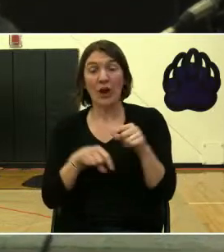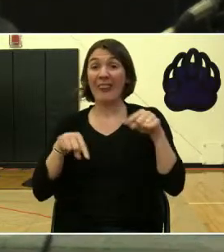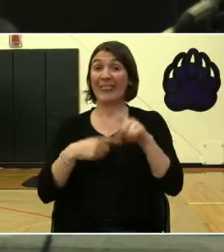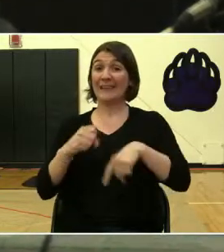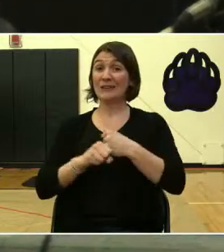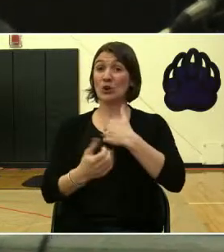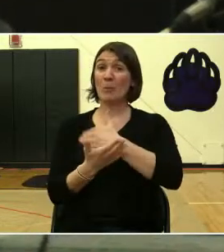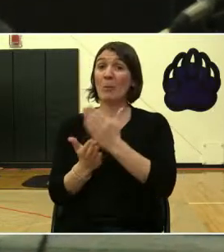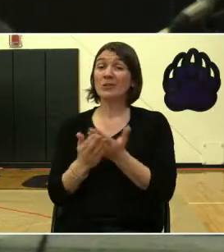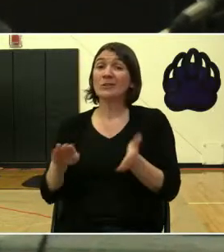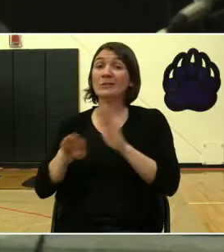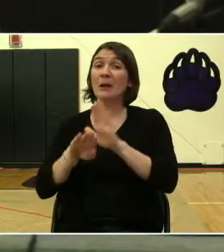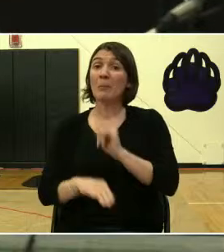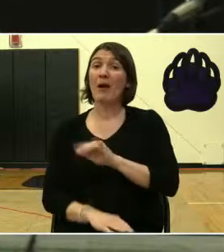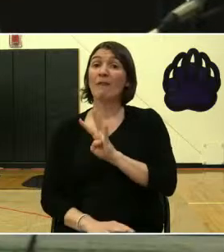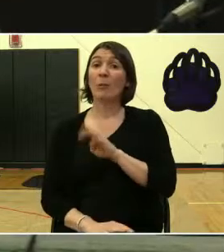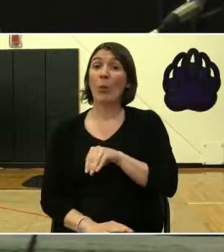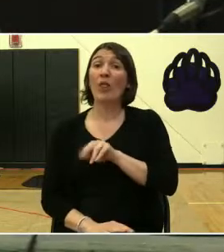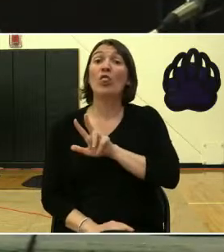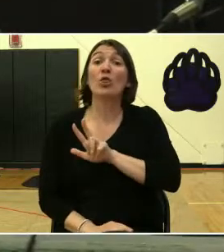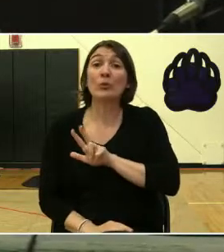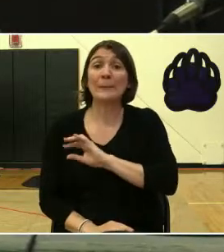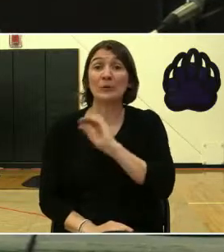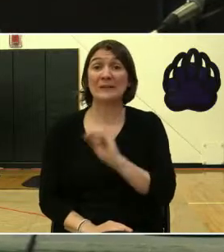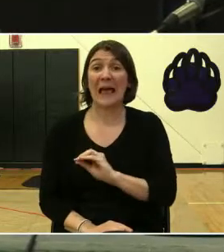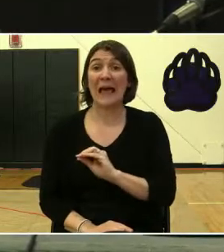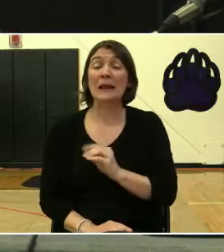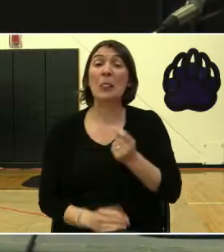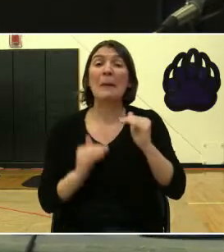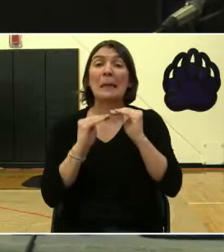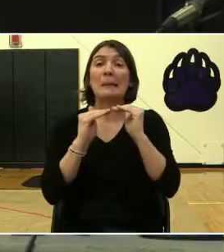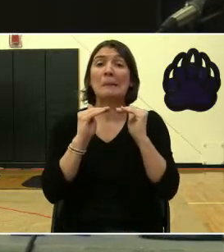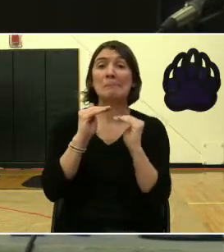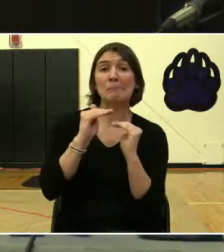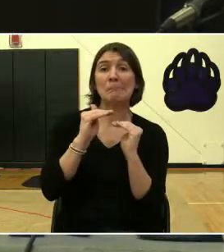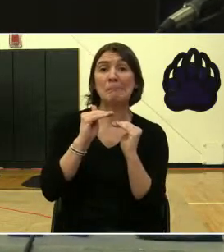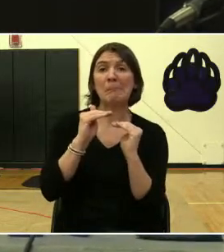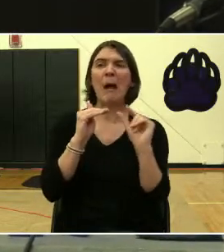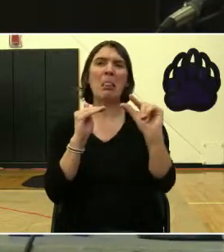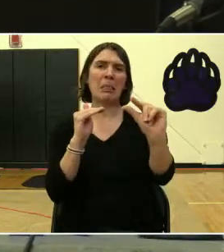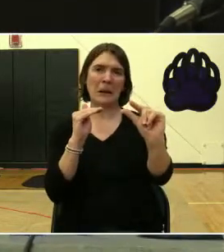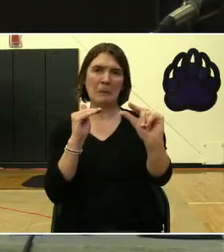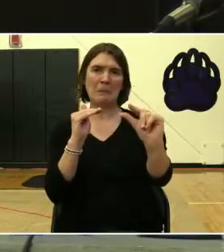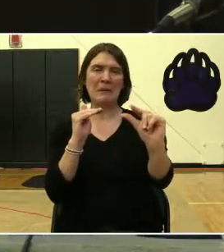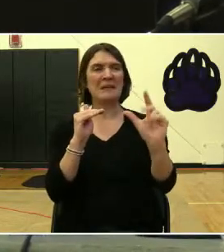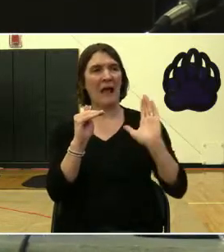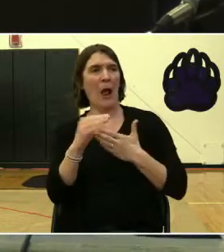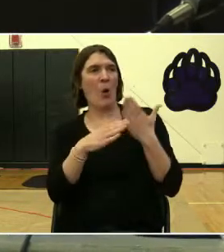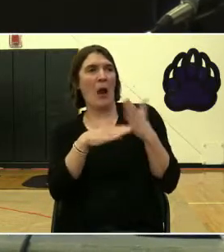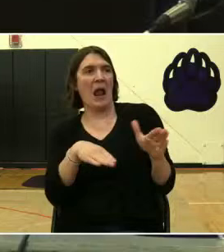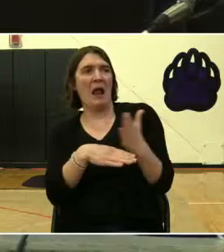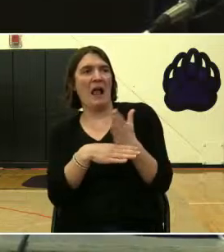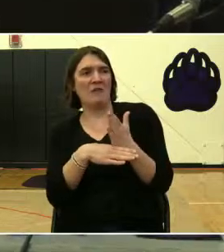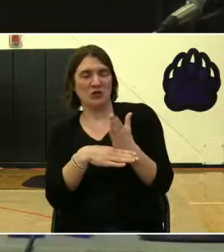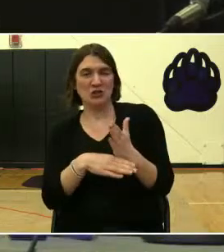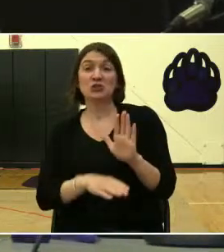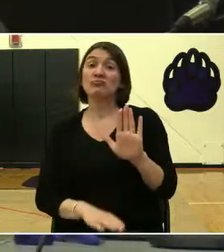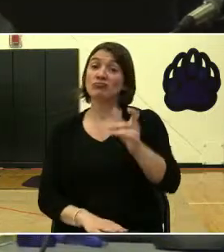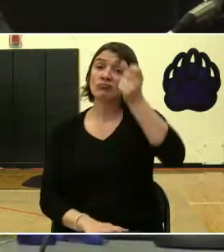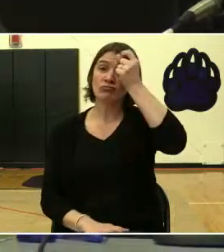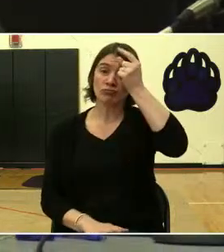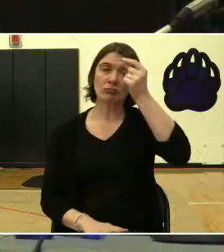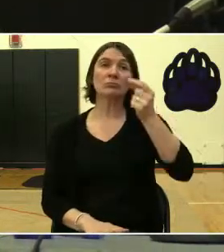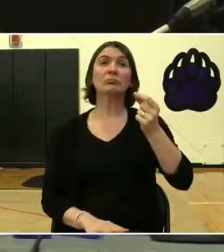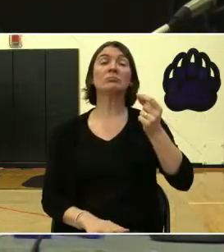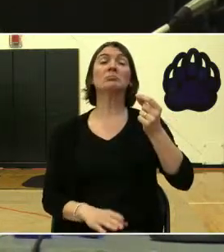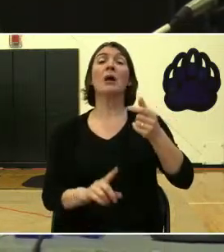year's budget is increasing by 4.3% so it's slightly below the long-term average average um there had there